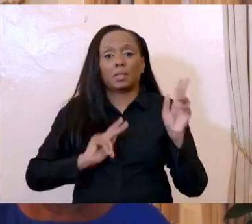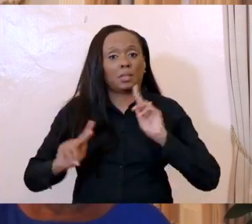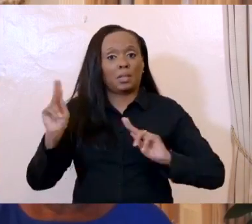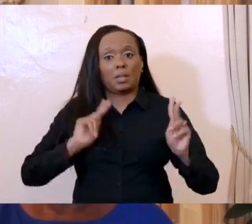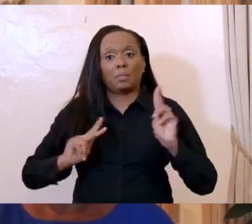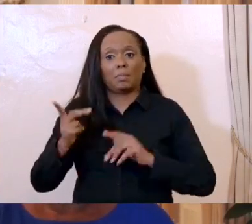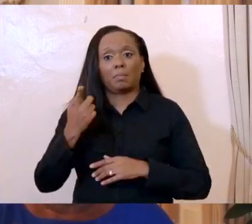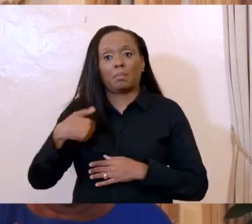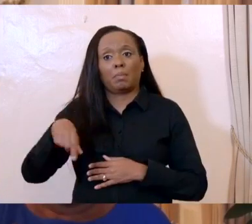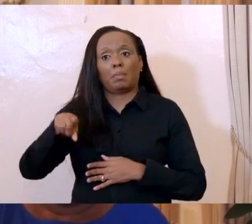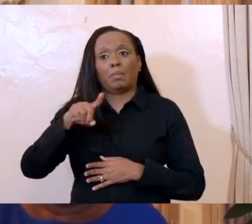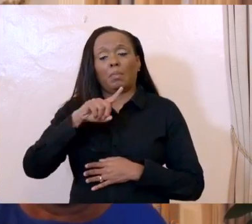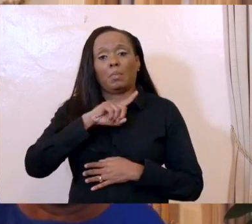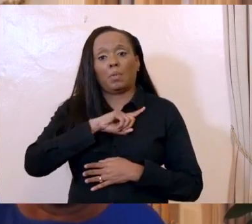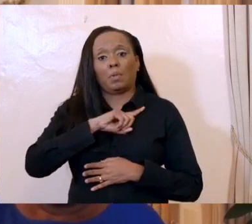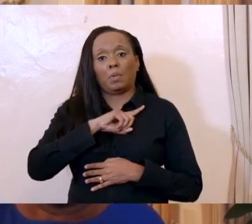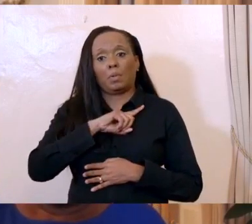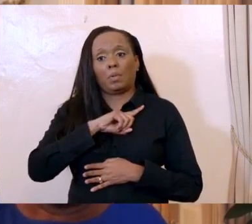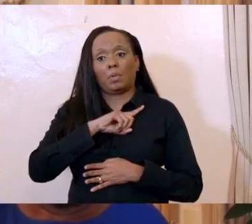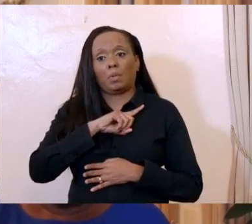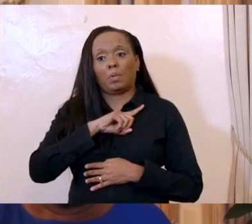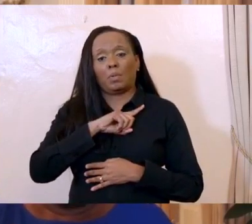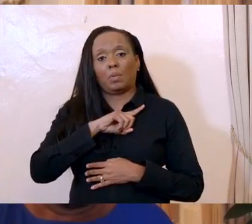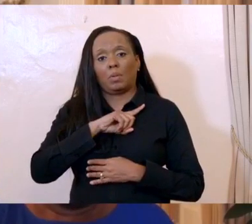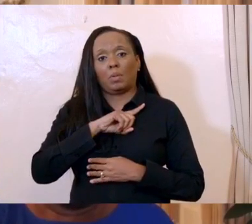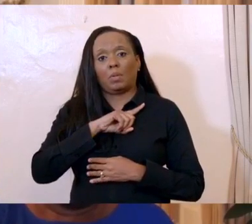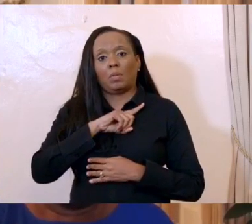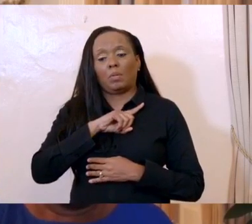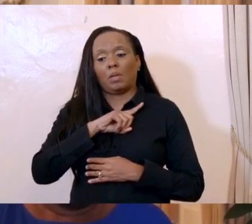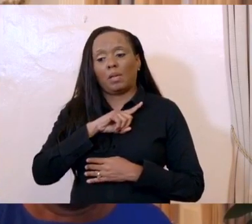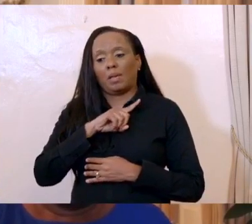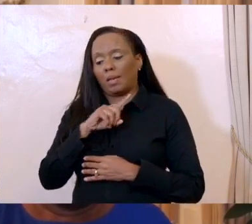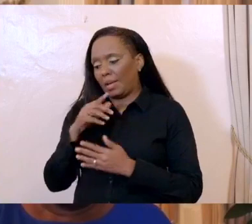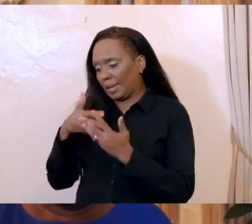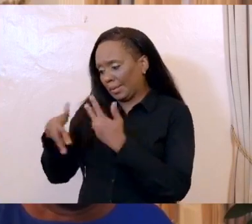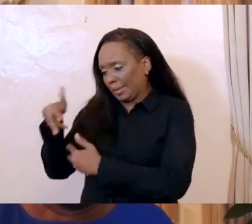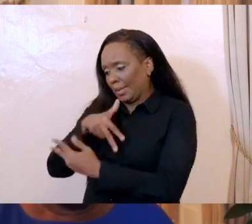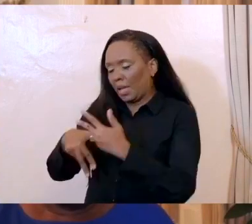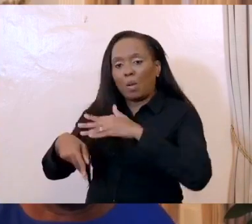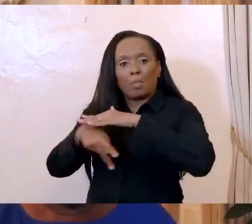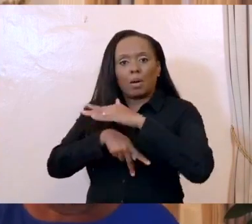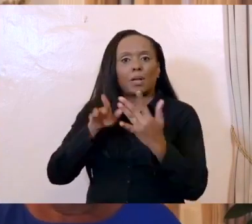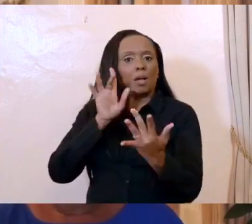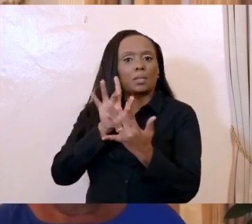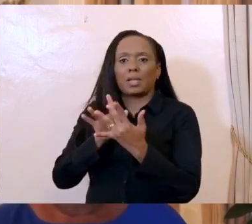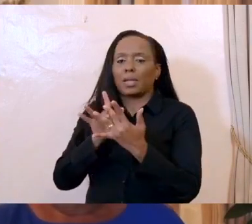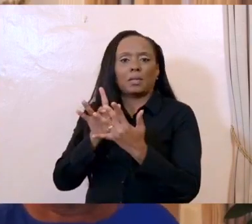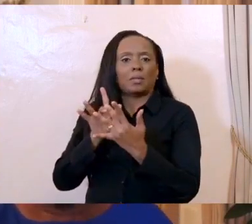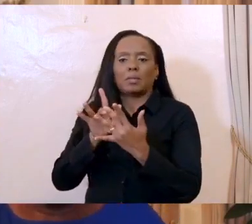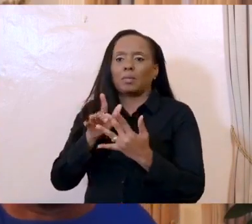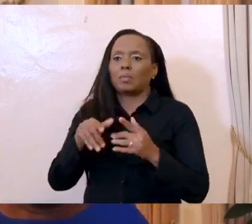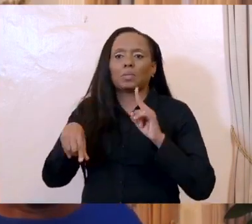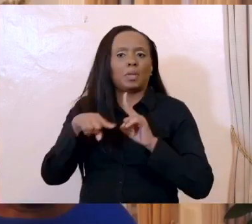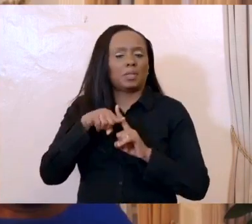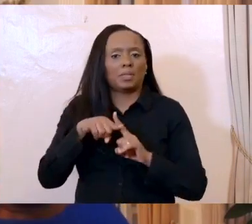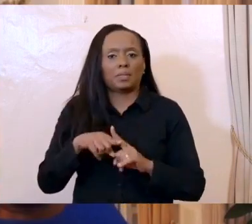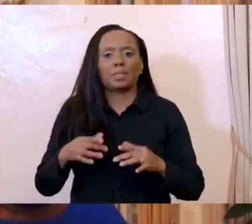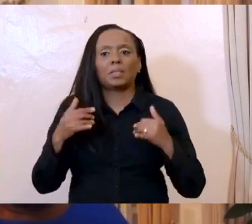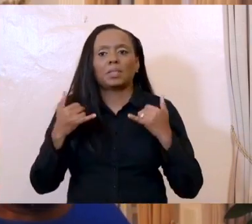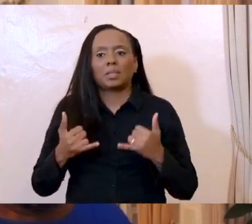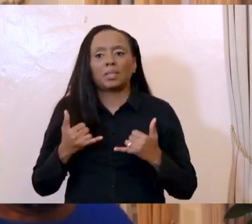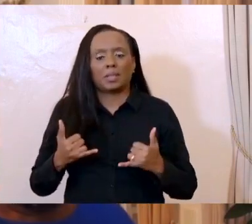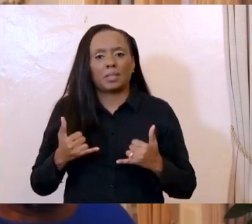we consider to have been primary contacts within the institutions have tested positive. And at this point